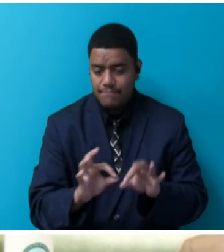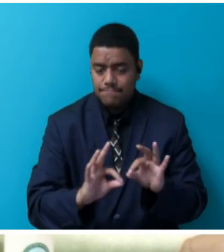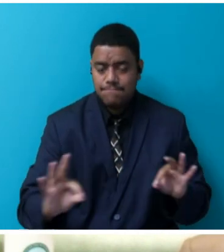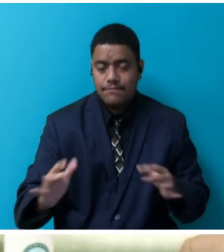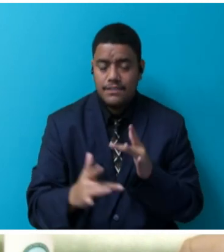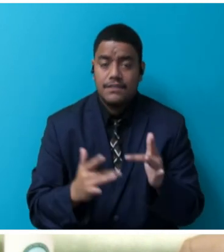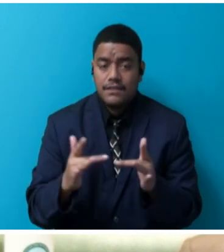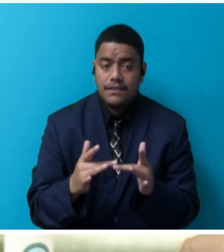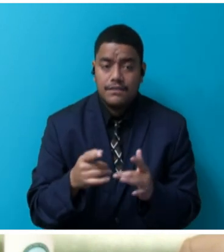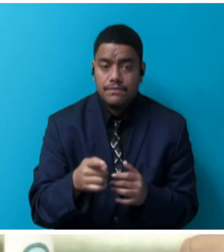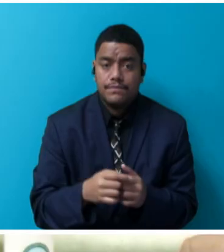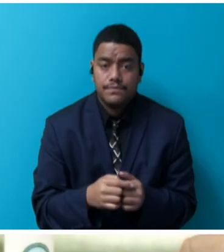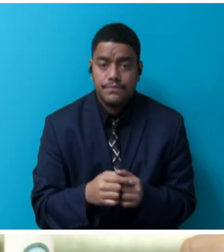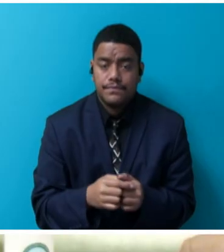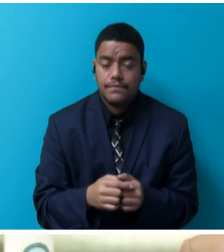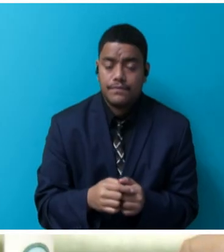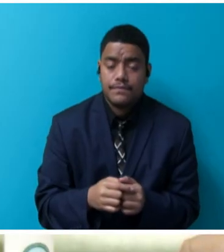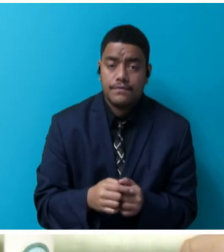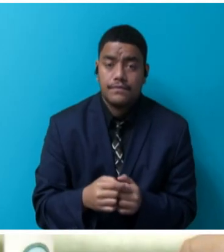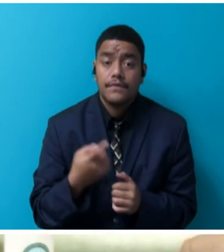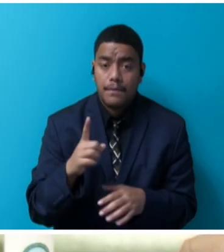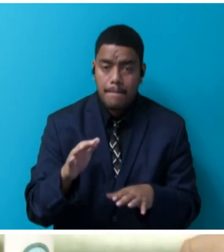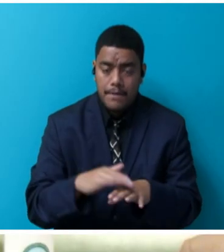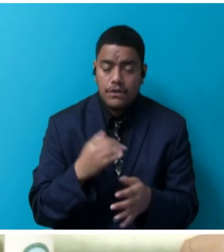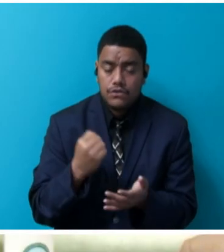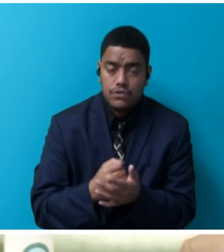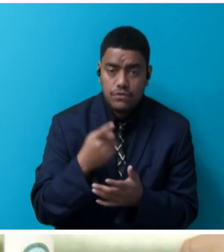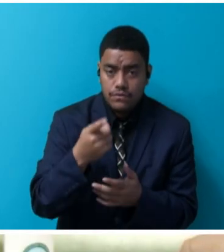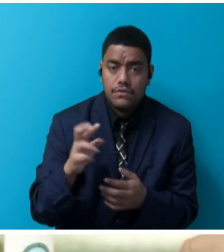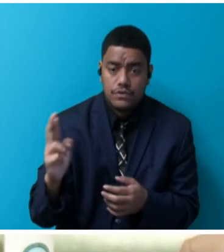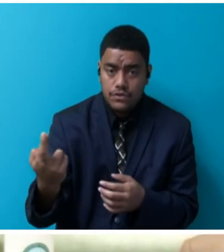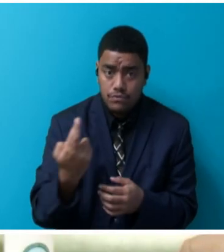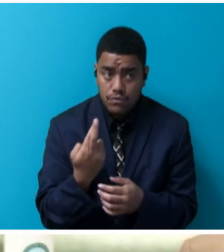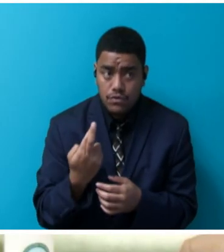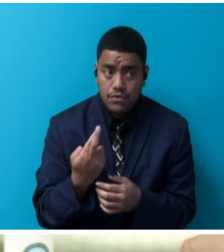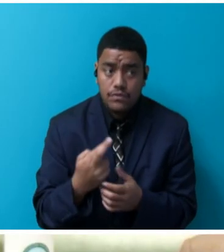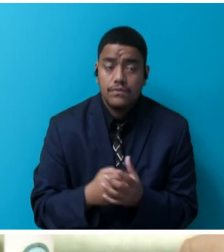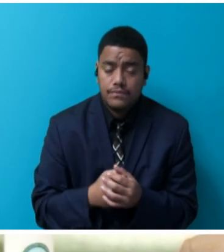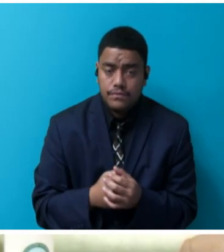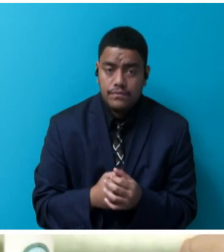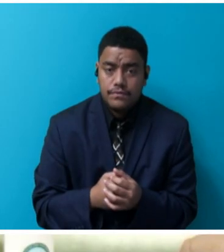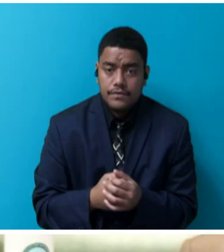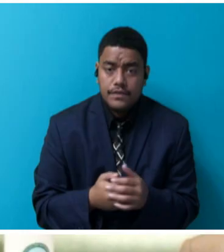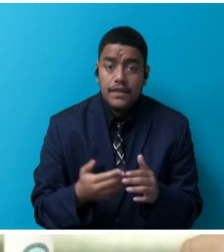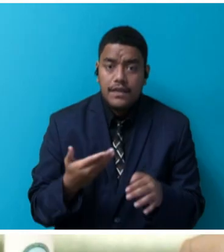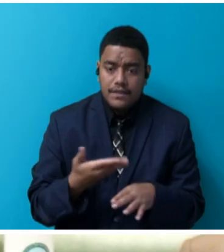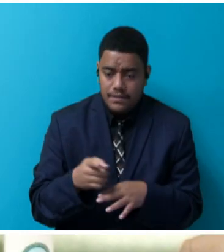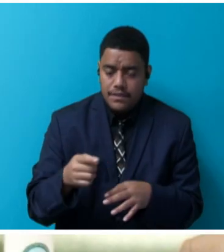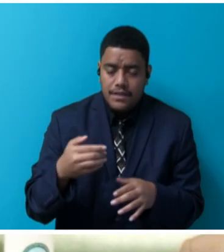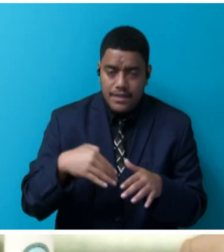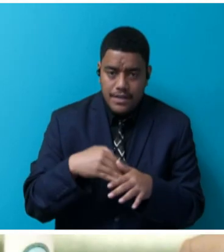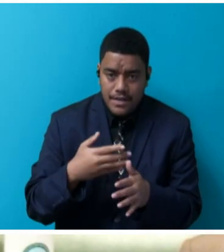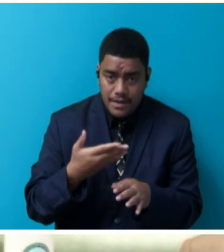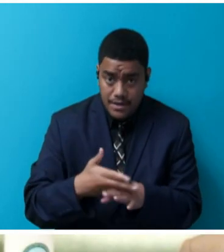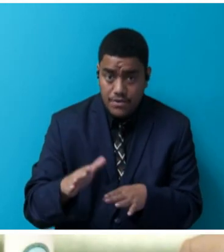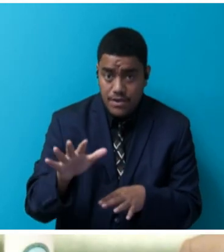further certainties for investors, enable regulators to respond effectively in these new and emerging areas,